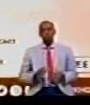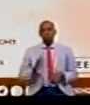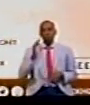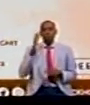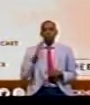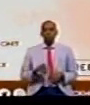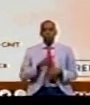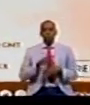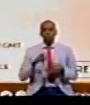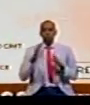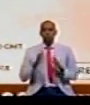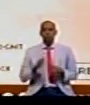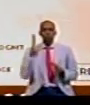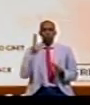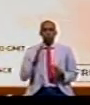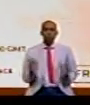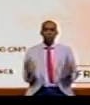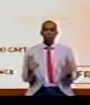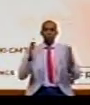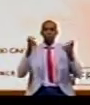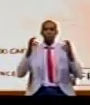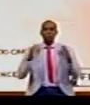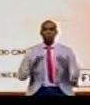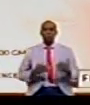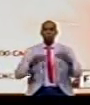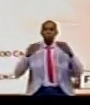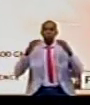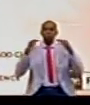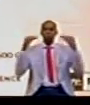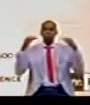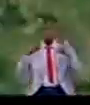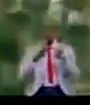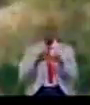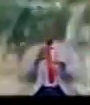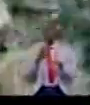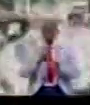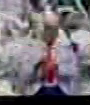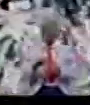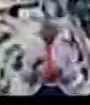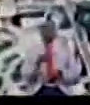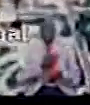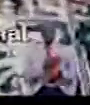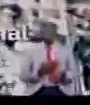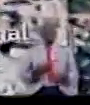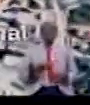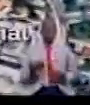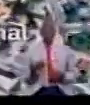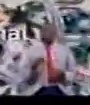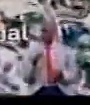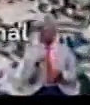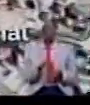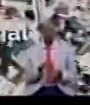Let's call upon the name of the Lord. Let's pray for their family by the power and the blood of Jesus Christ. We send out